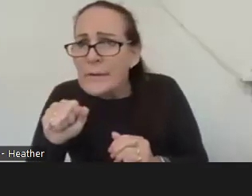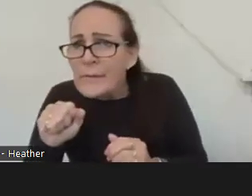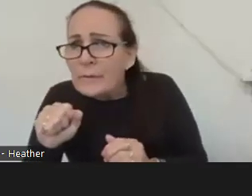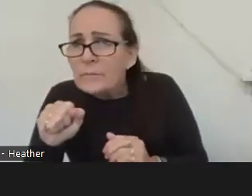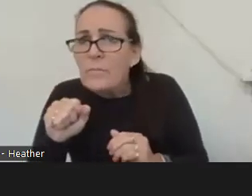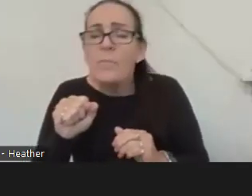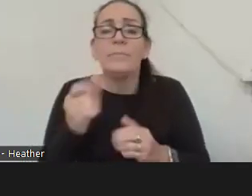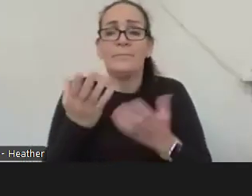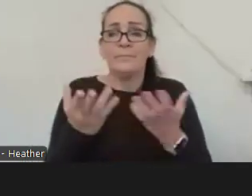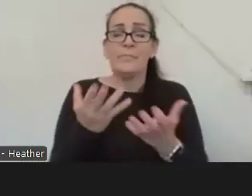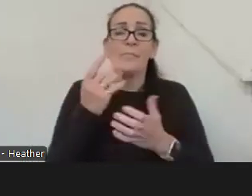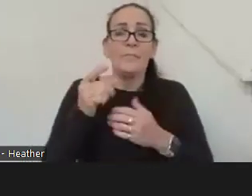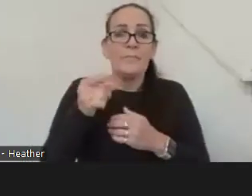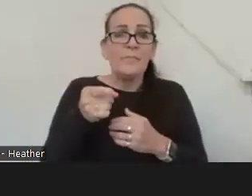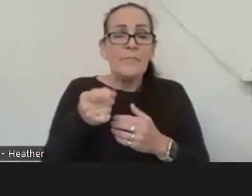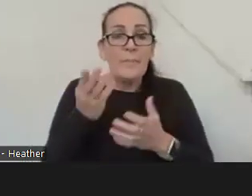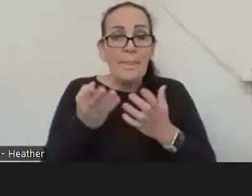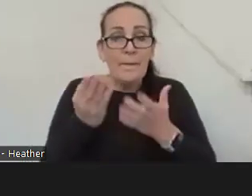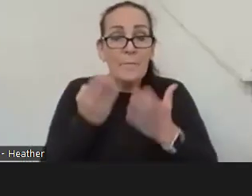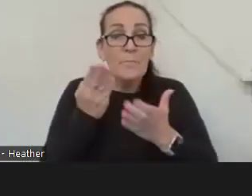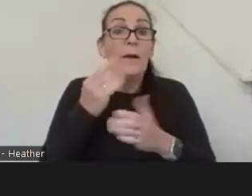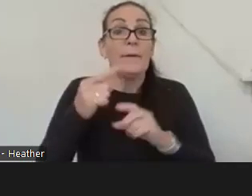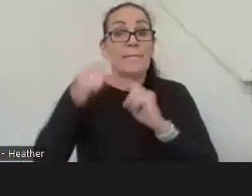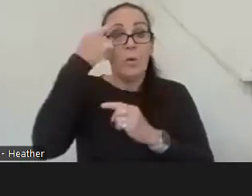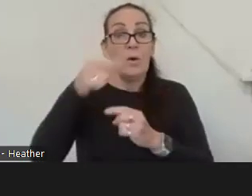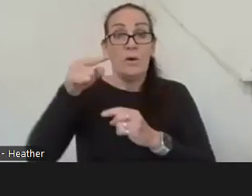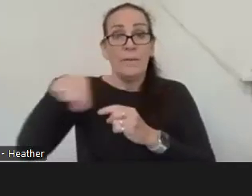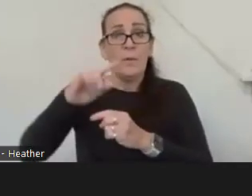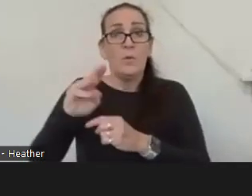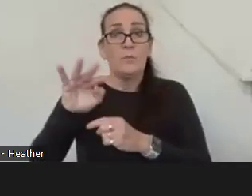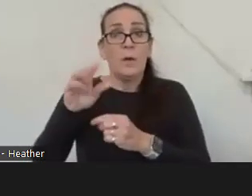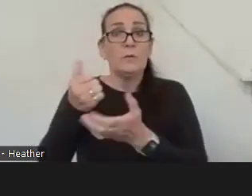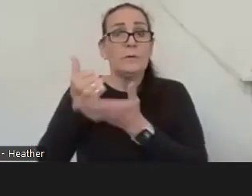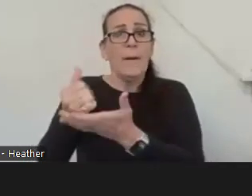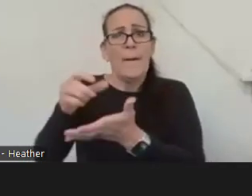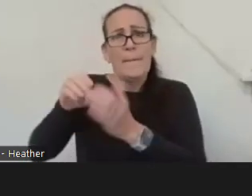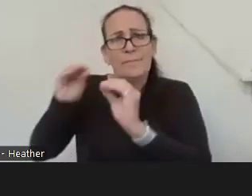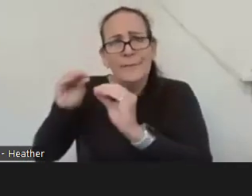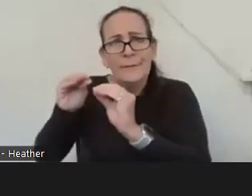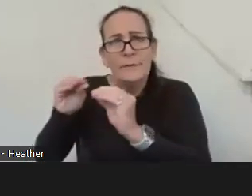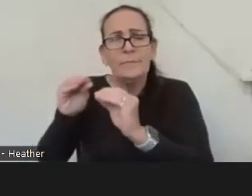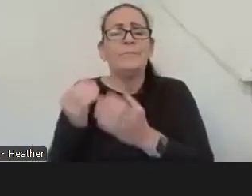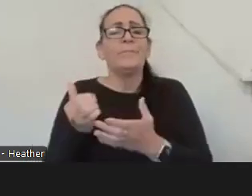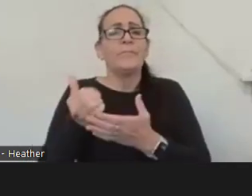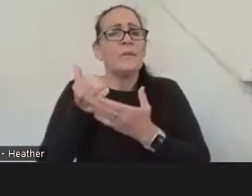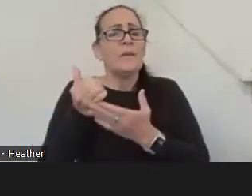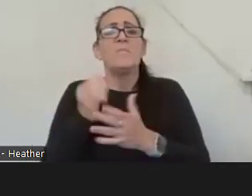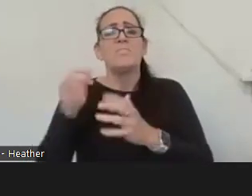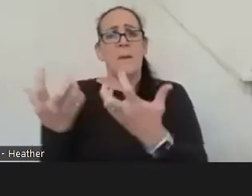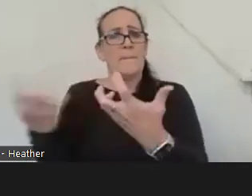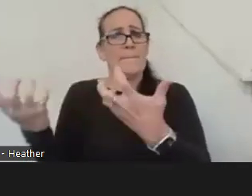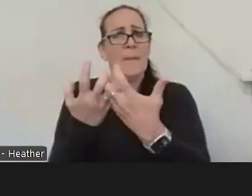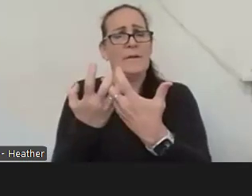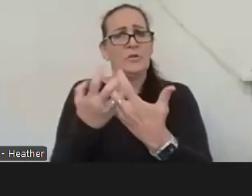stress that comes with that directly. But for our learning modules, what we try to do is make our examples particularly relevant to situations that would be